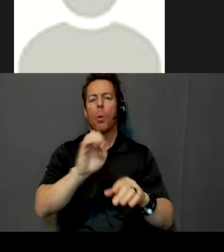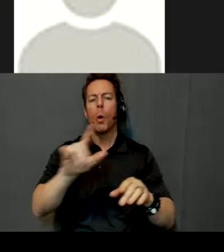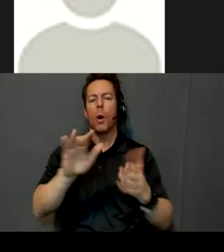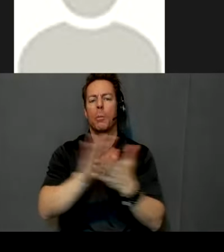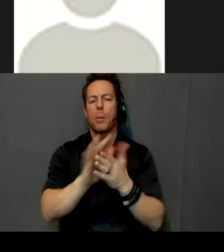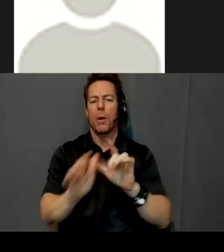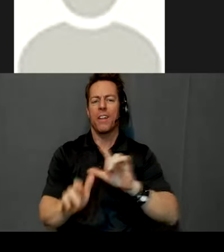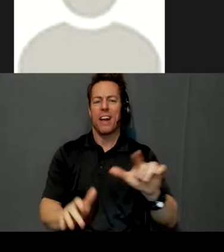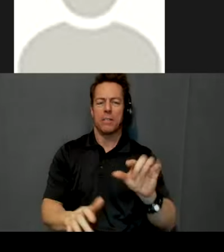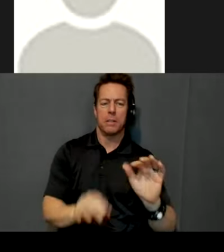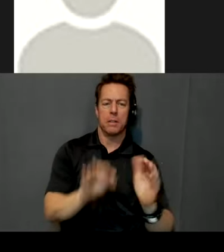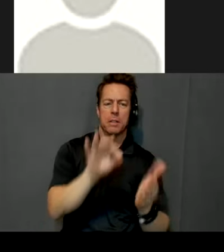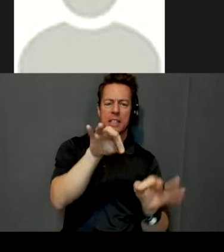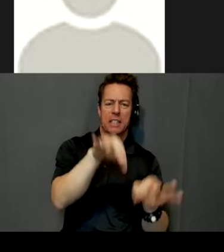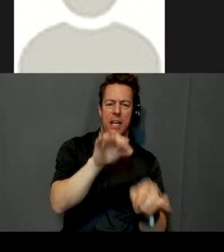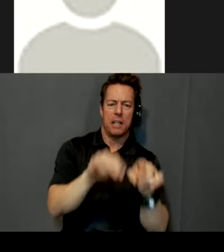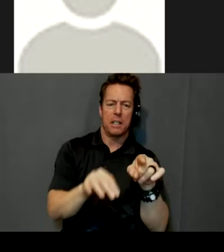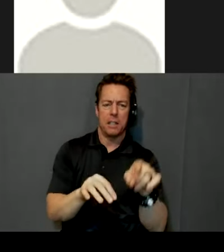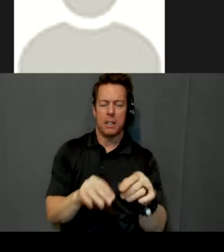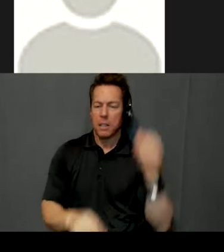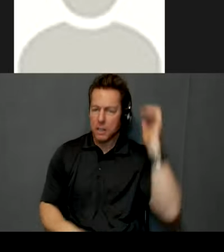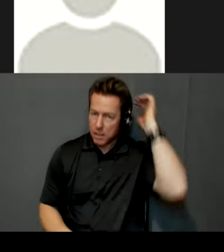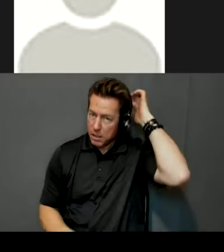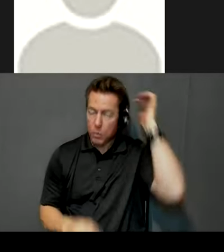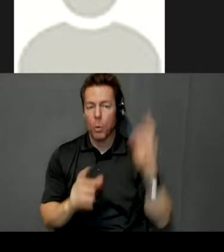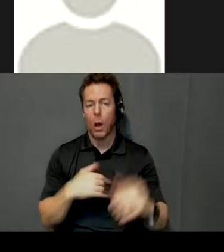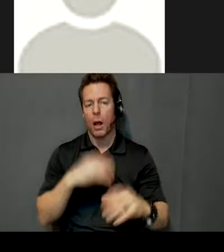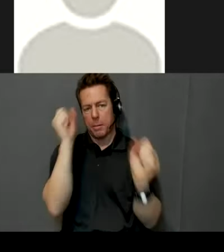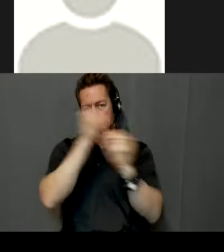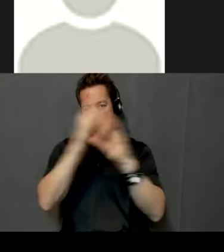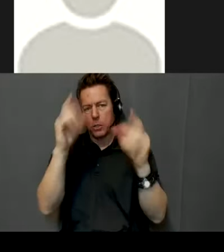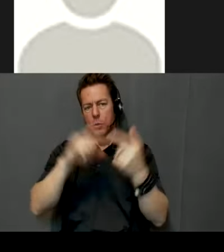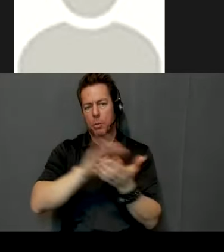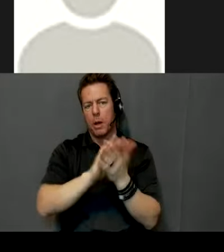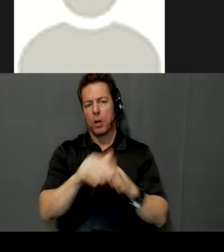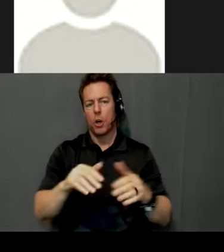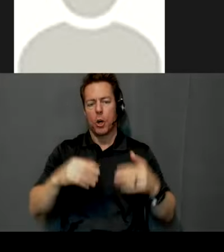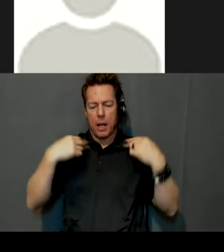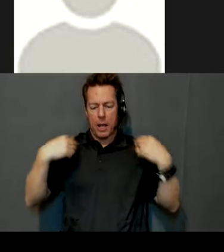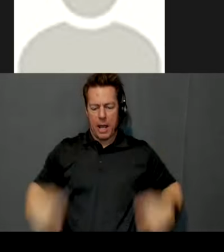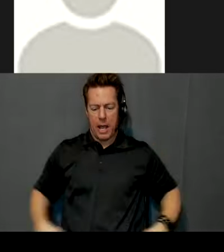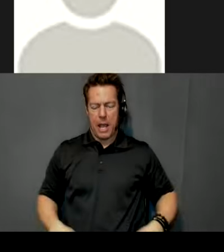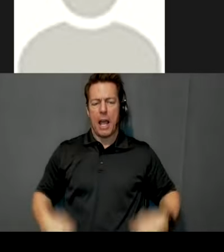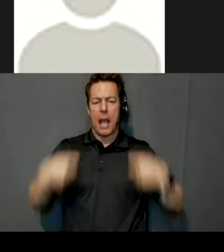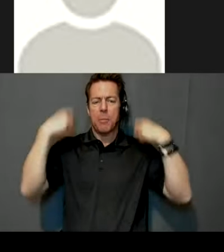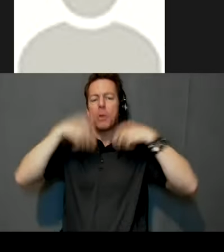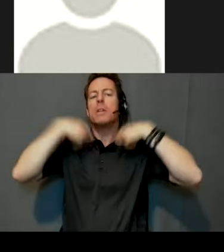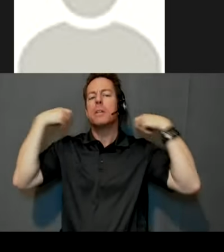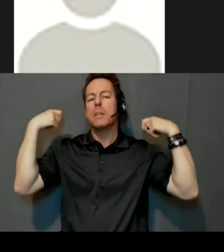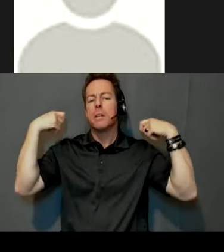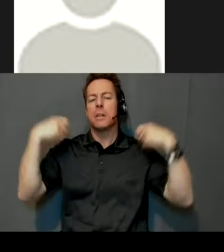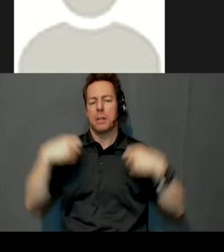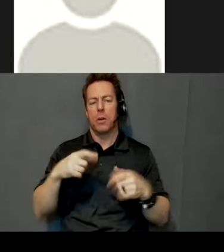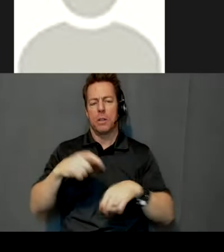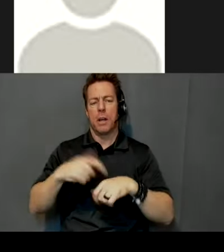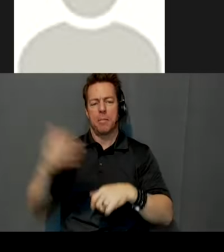left. It's on what I imagine to be on her apron, or it takes me back to time spent as a child with